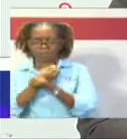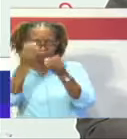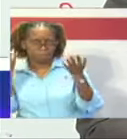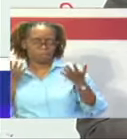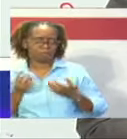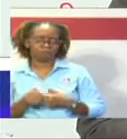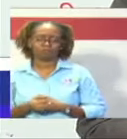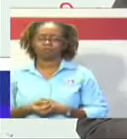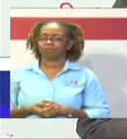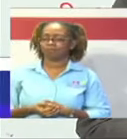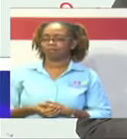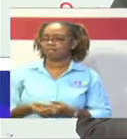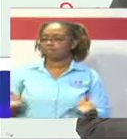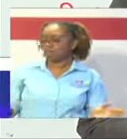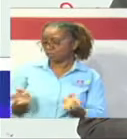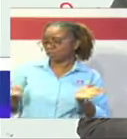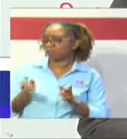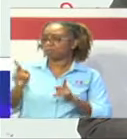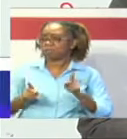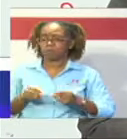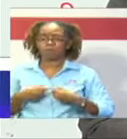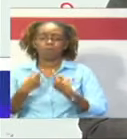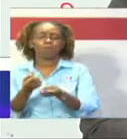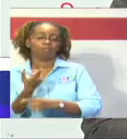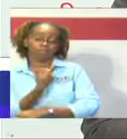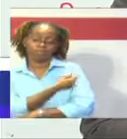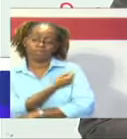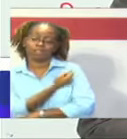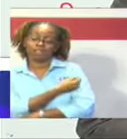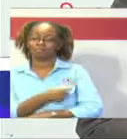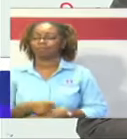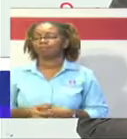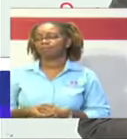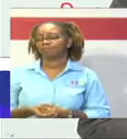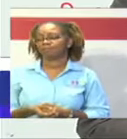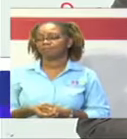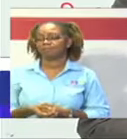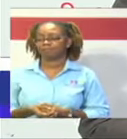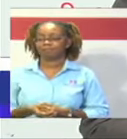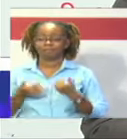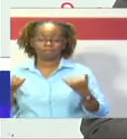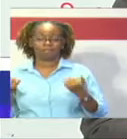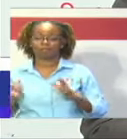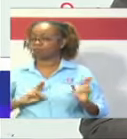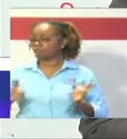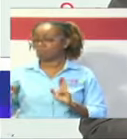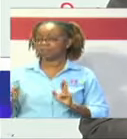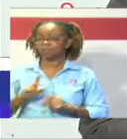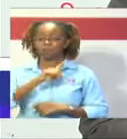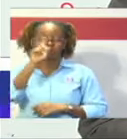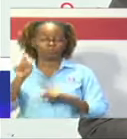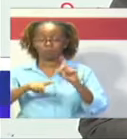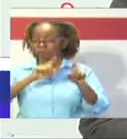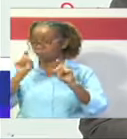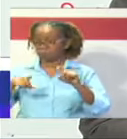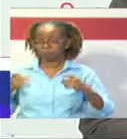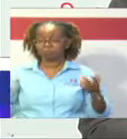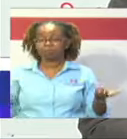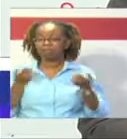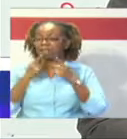getting vaccinated. We now move to the question and answer segment. We once again remind our media